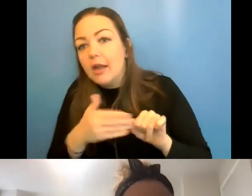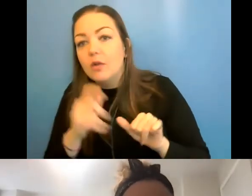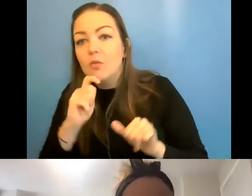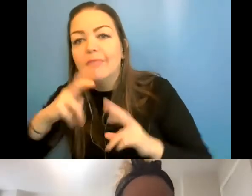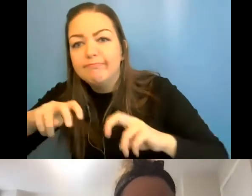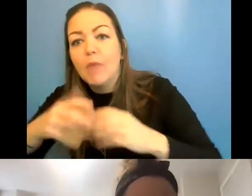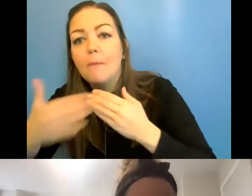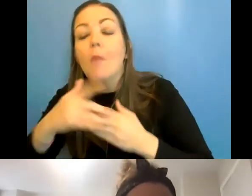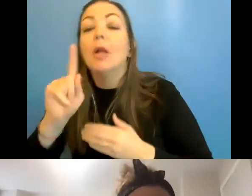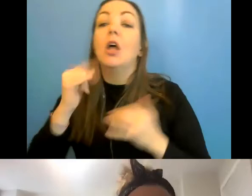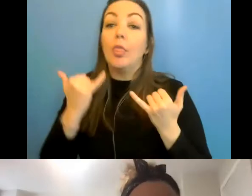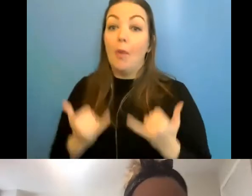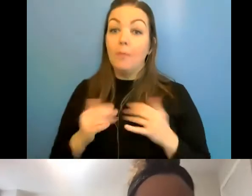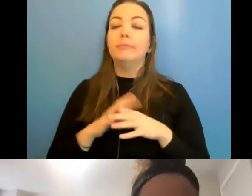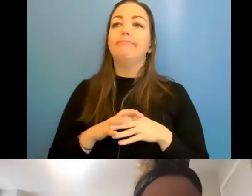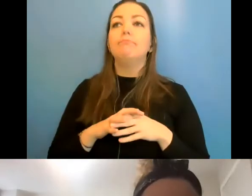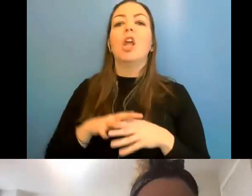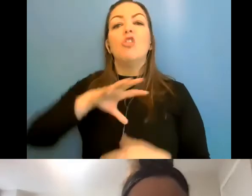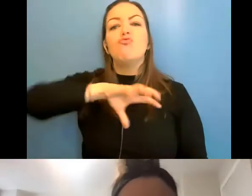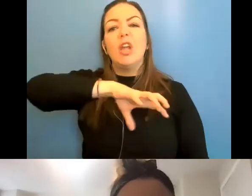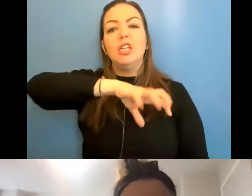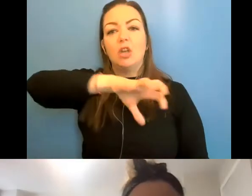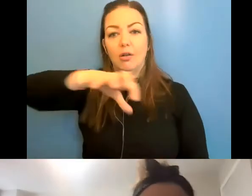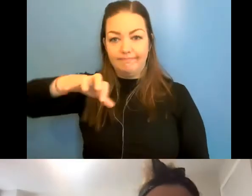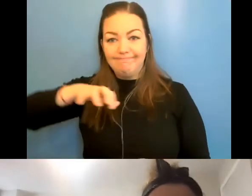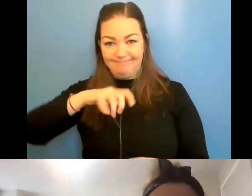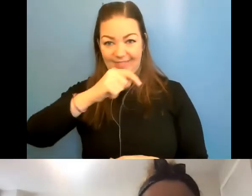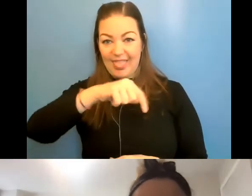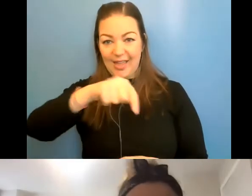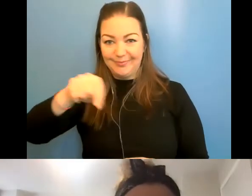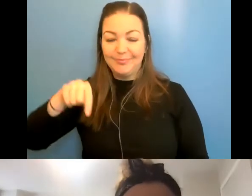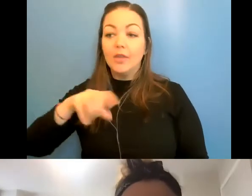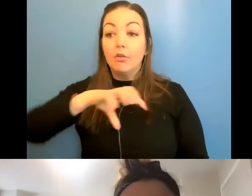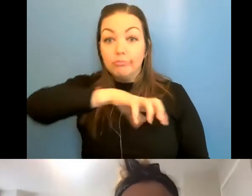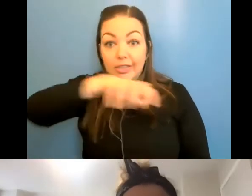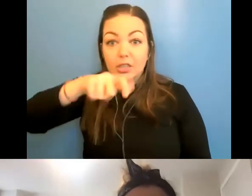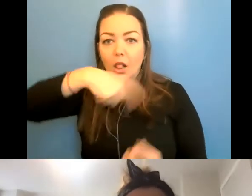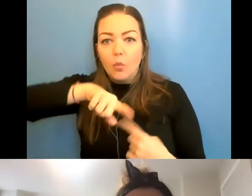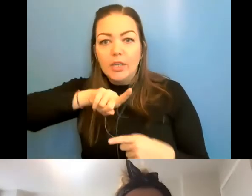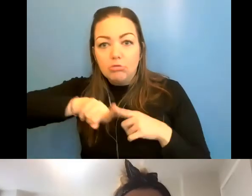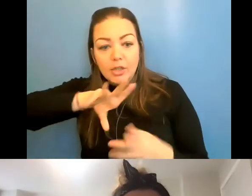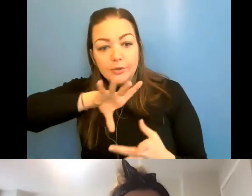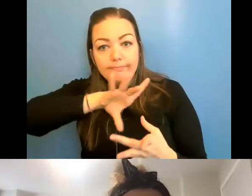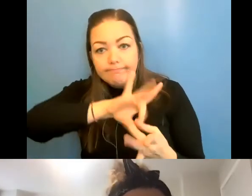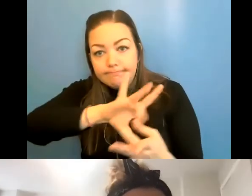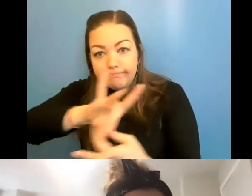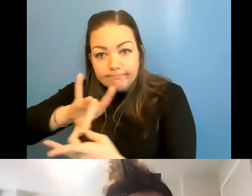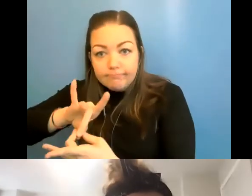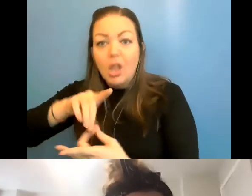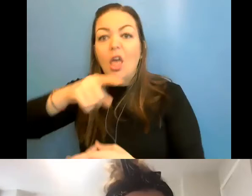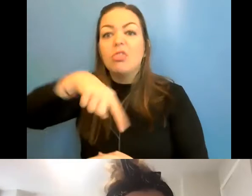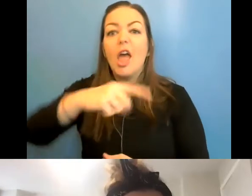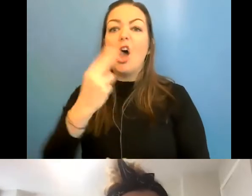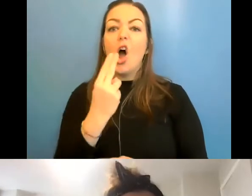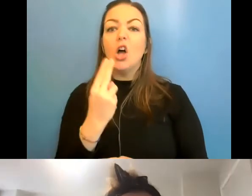of regional areas. So we're trying to engage with regional areas that may have had less artists